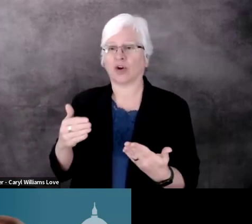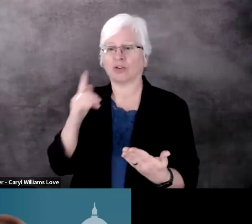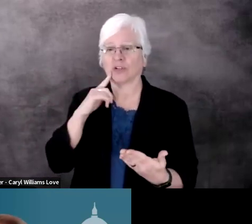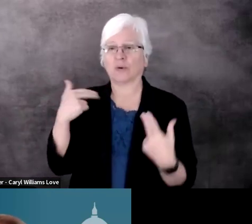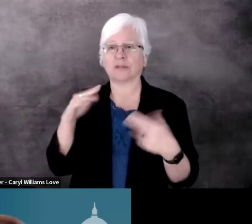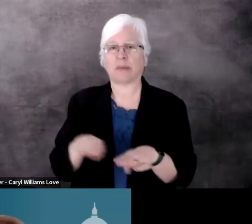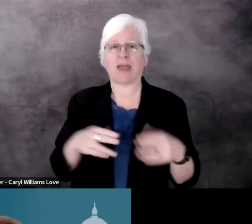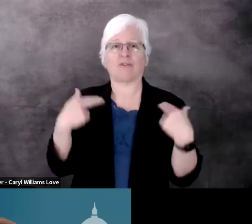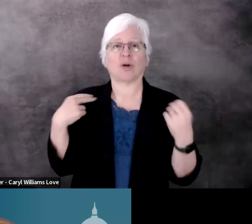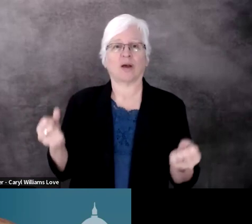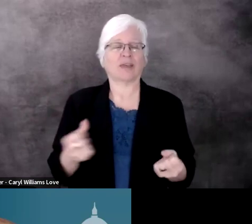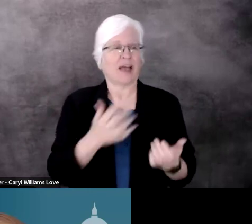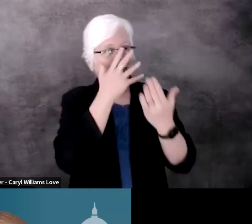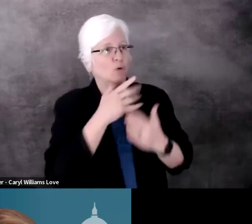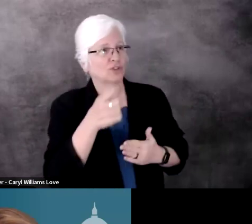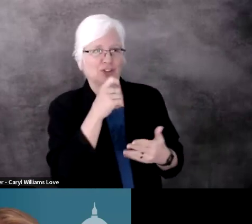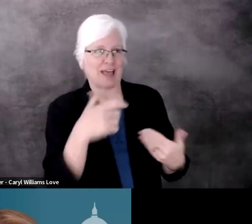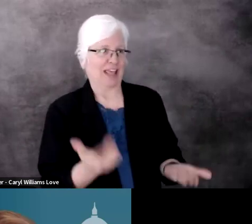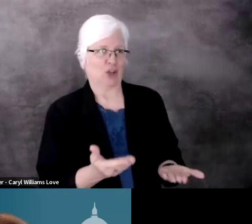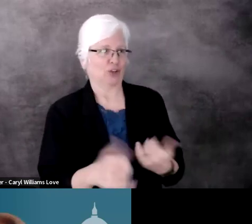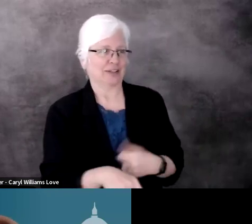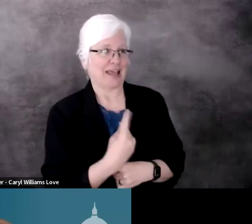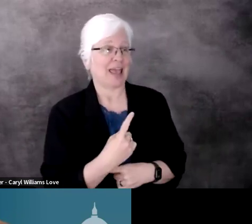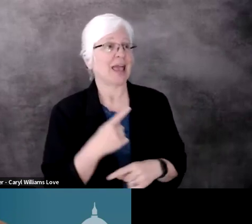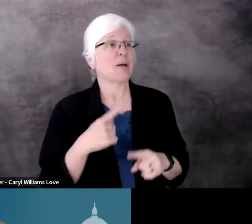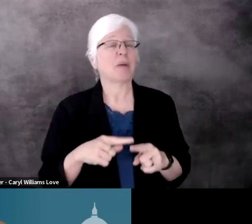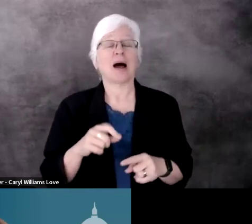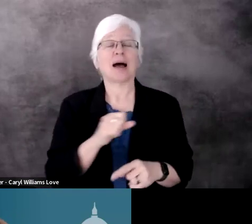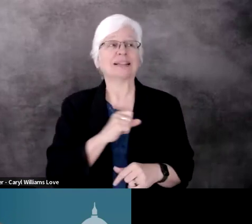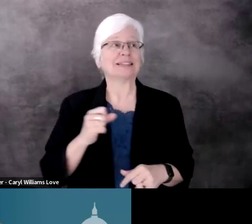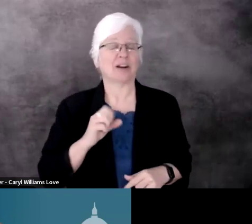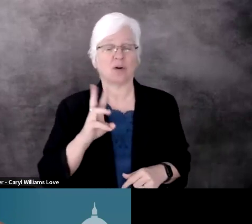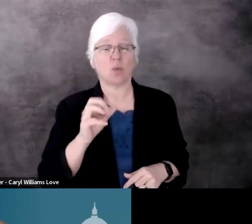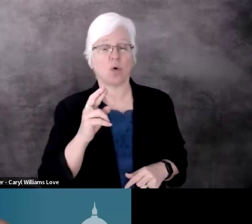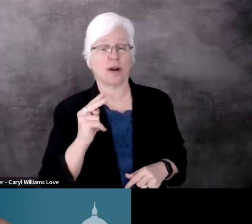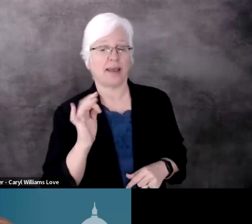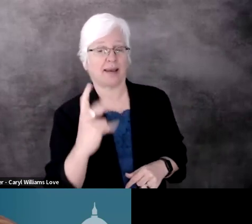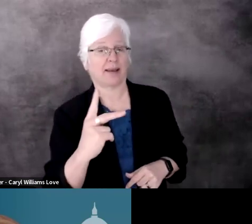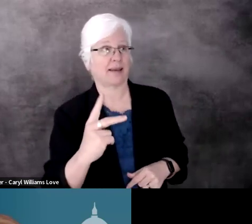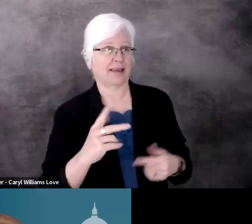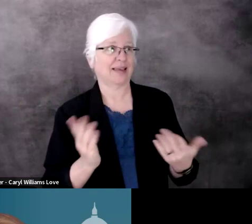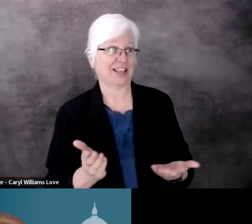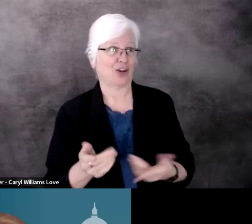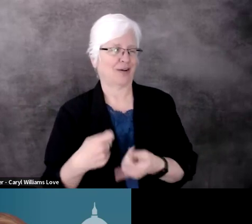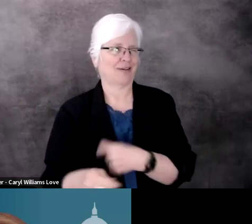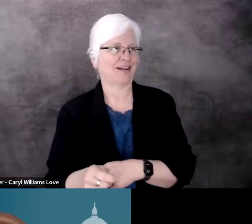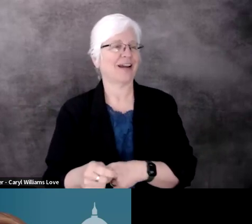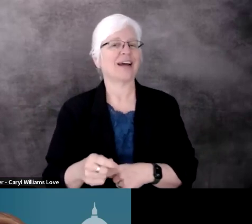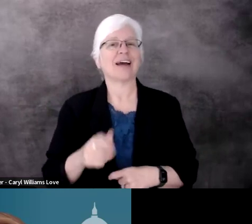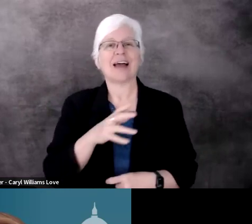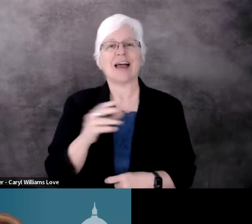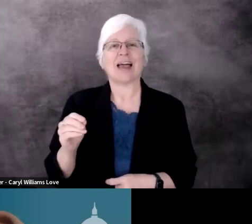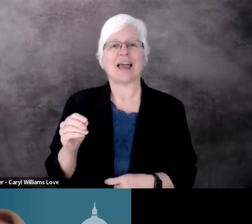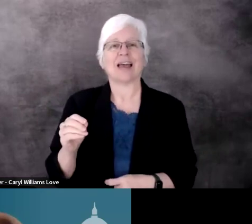Unfortunately, Senator Dingra is not here today, but fortunately, Senator Warnick is here. And so I'm going to give the mic over to Senator Warnick, and then Betsy